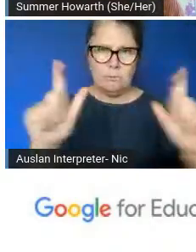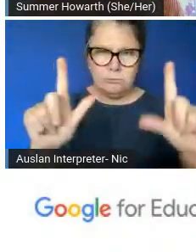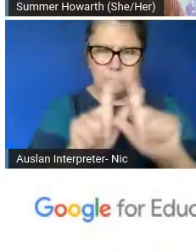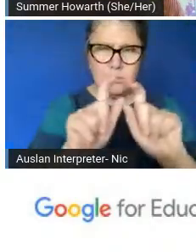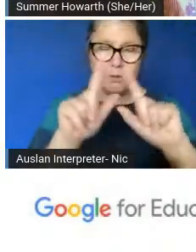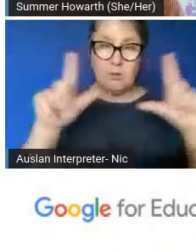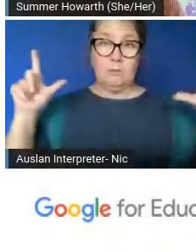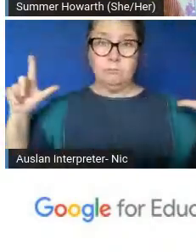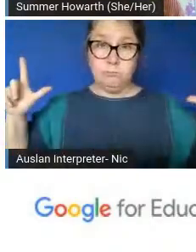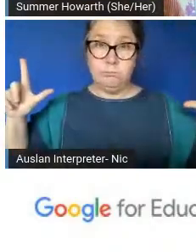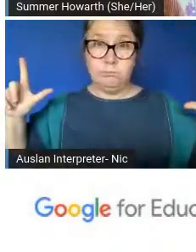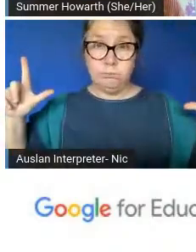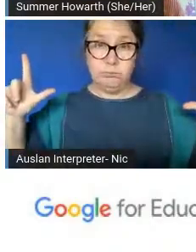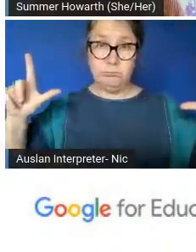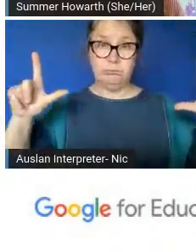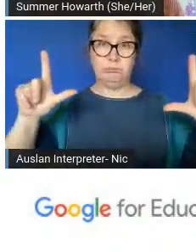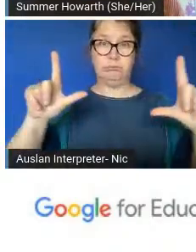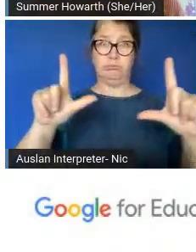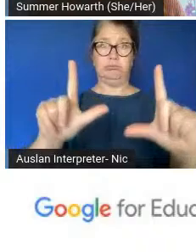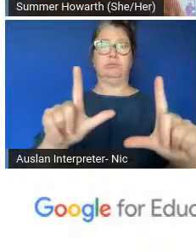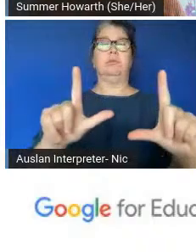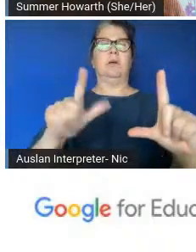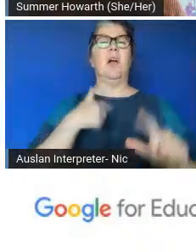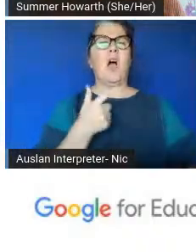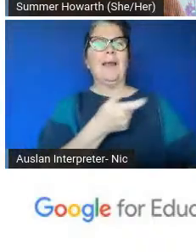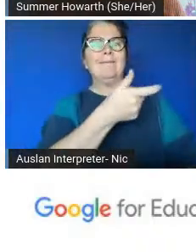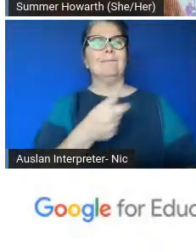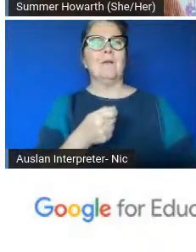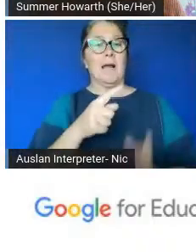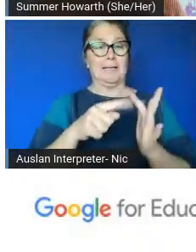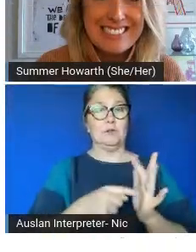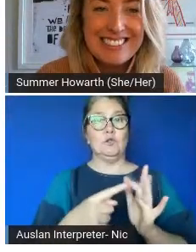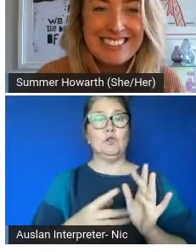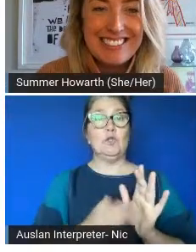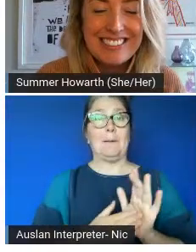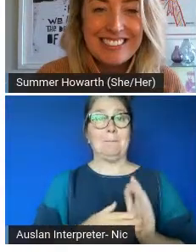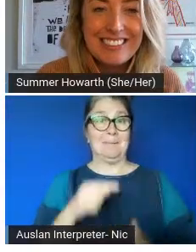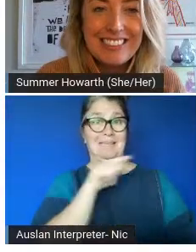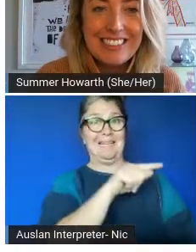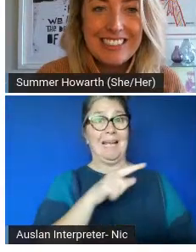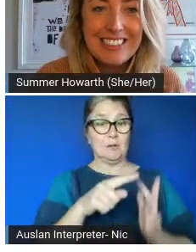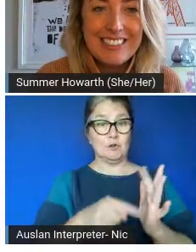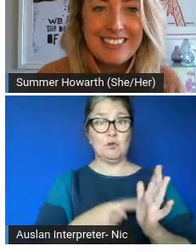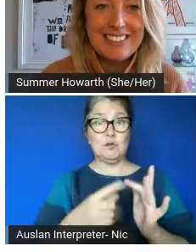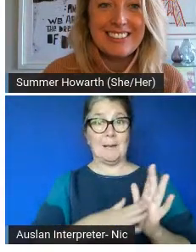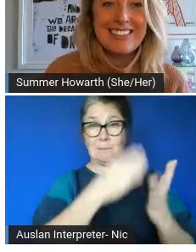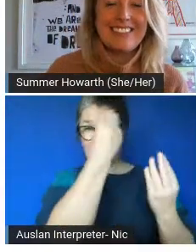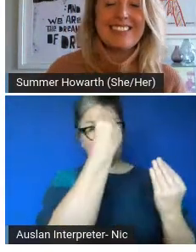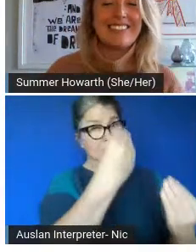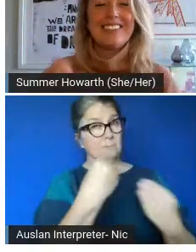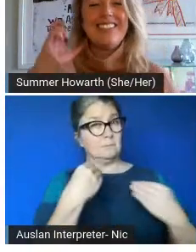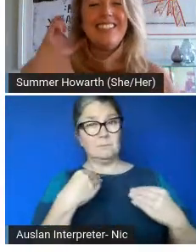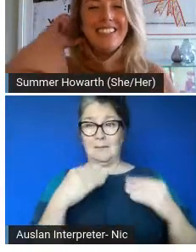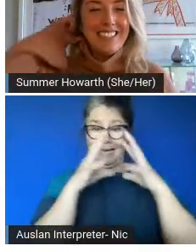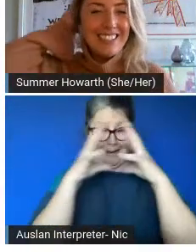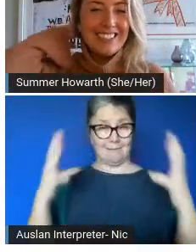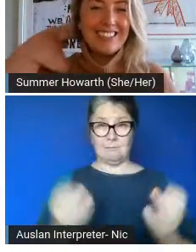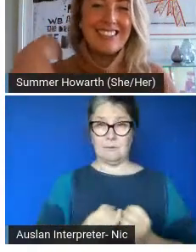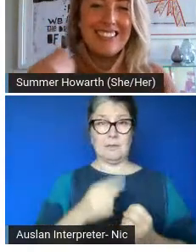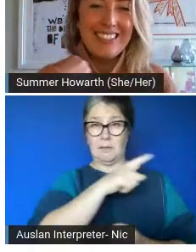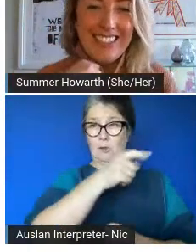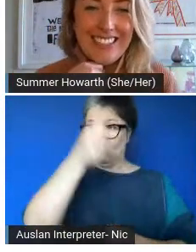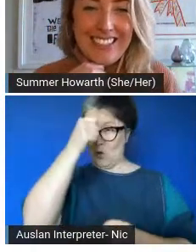to invite Jim on as well, because Jim is the person who taught me all about this stuff.